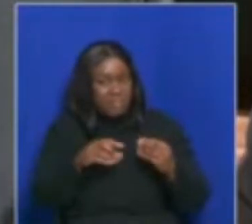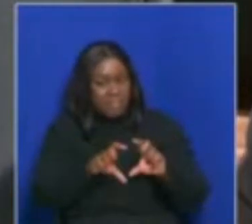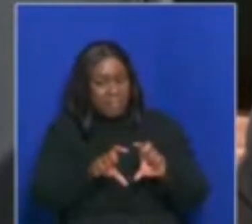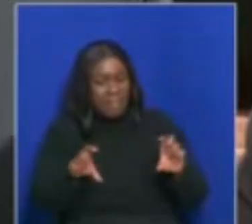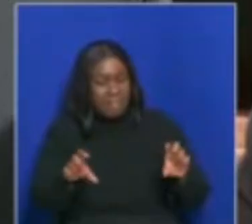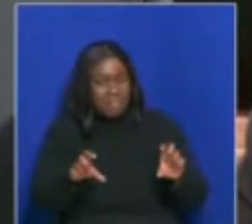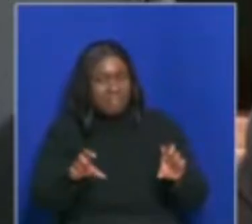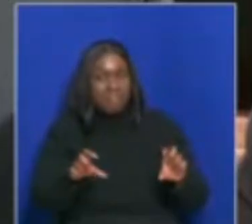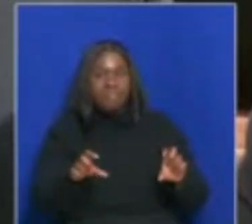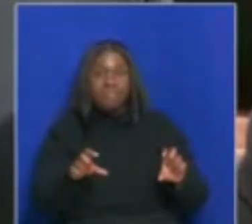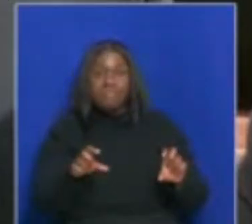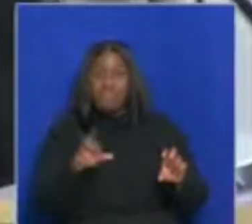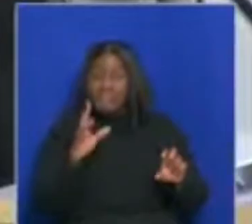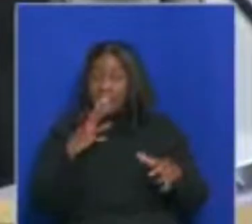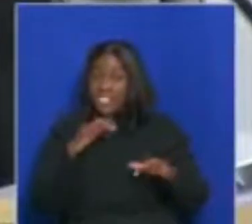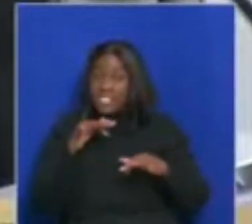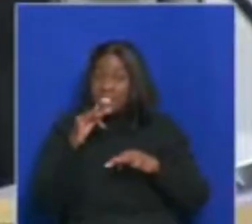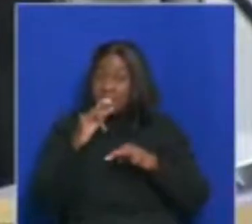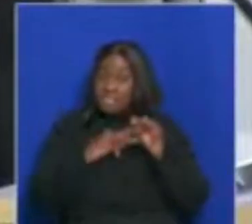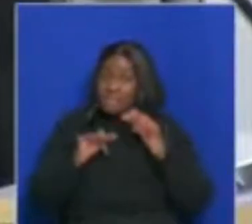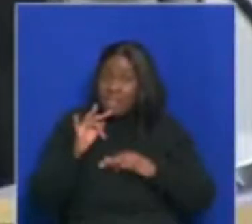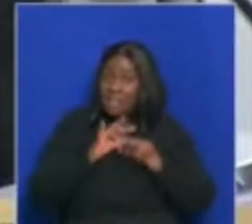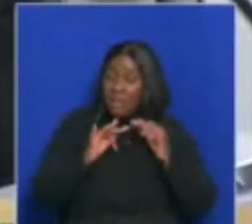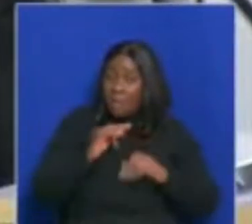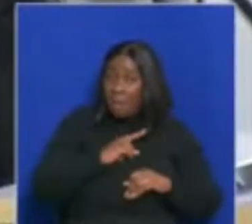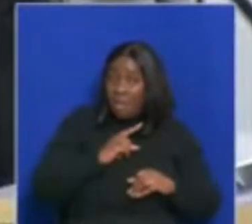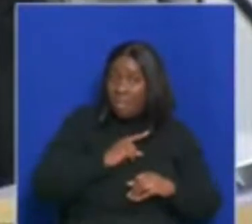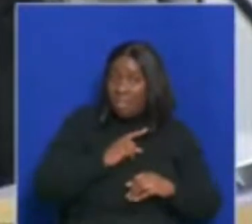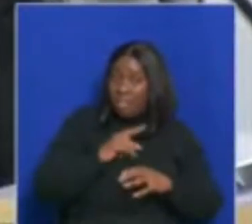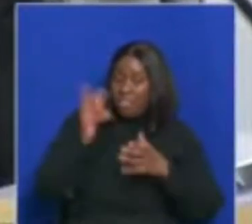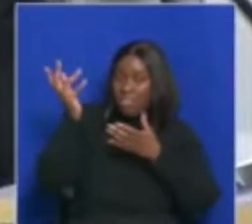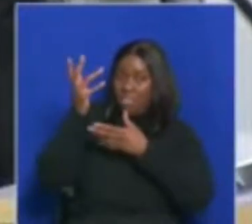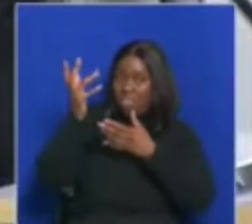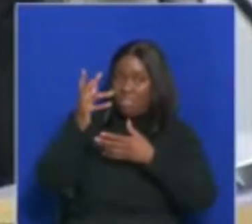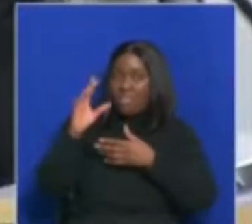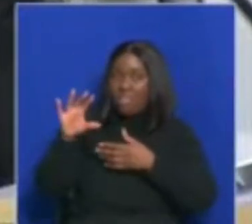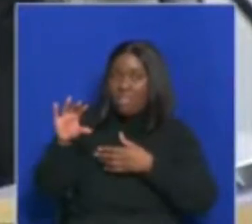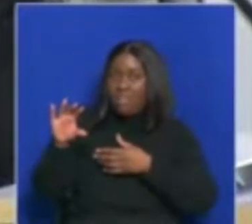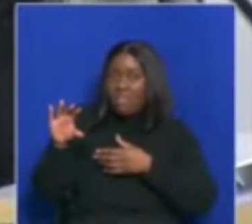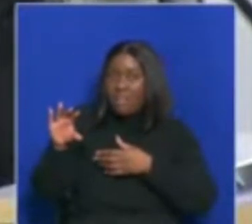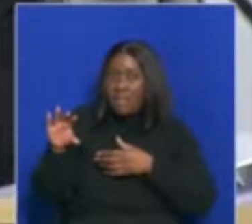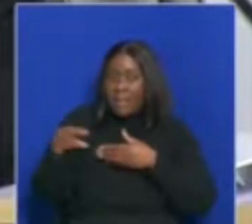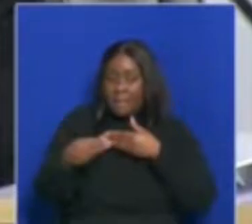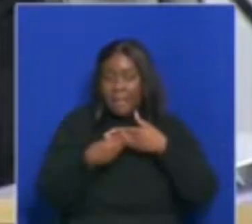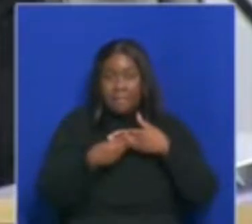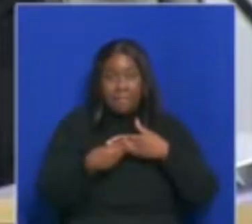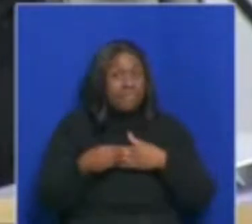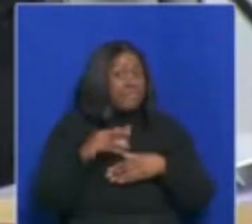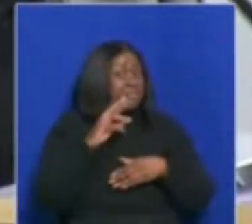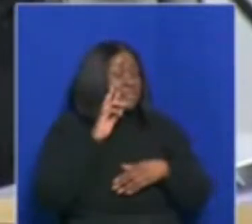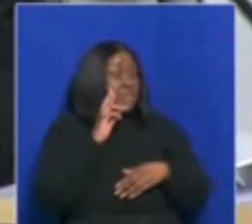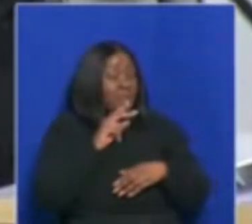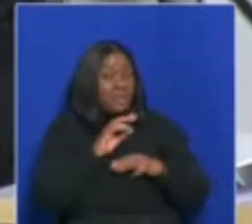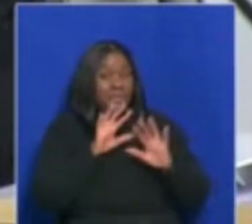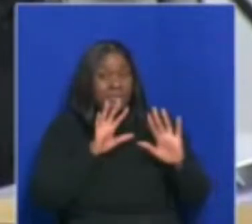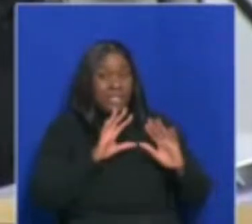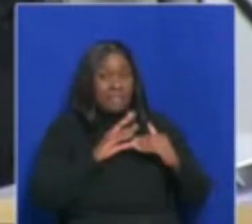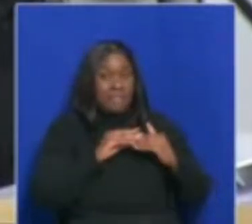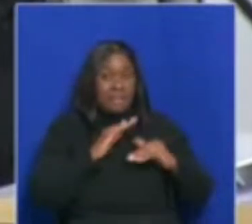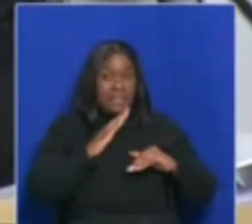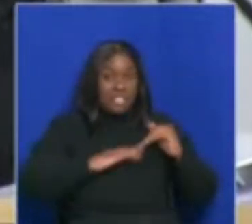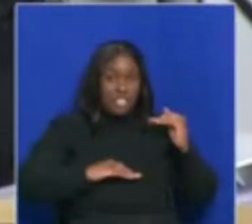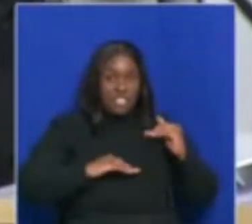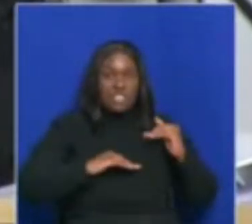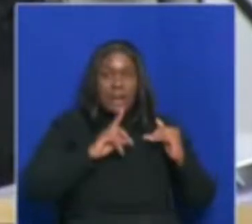plates? Well, the members, when they were charged, they elected to remain silent. They could not provide an